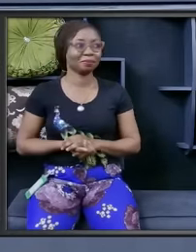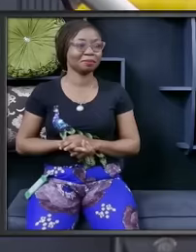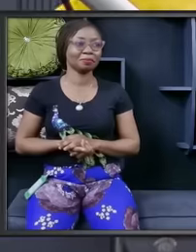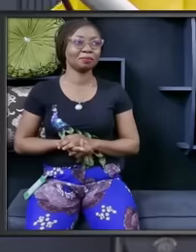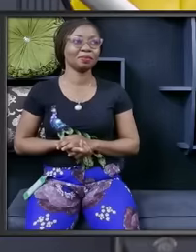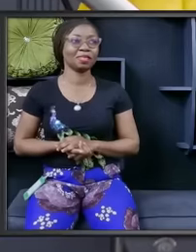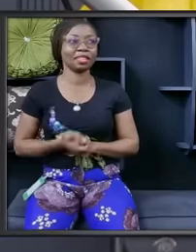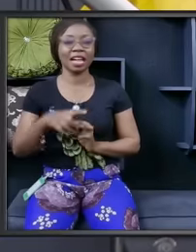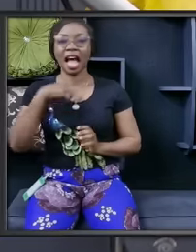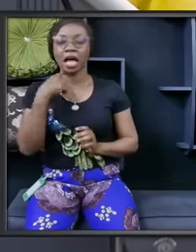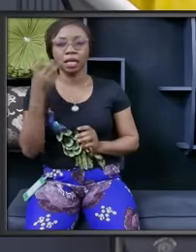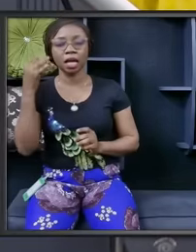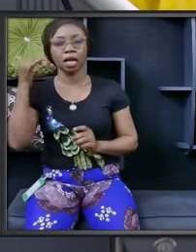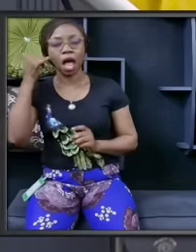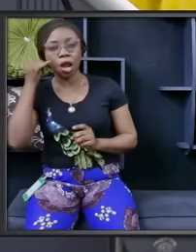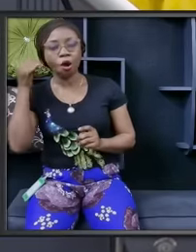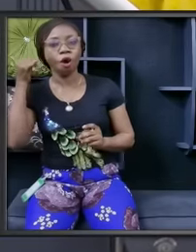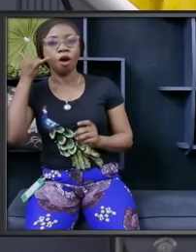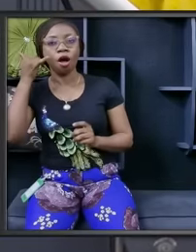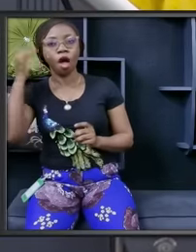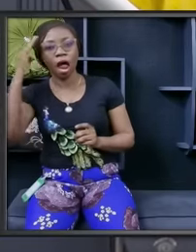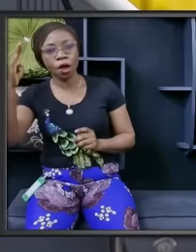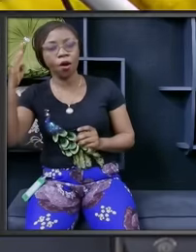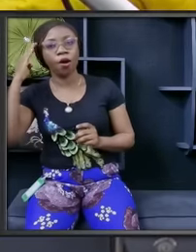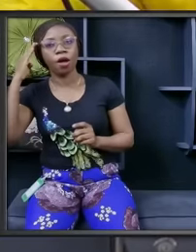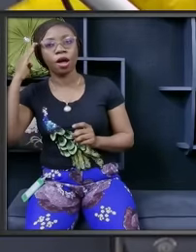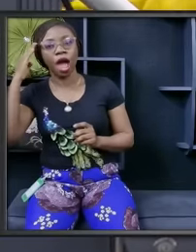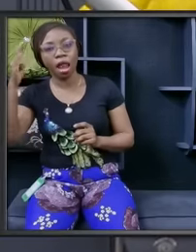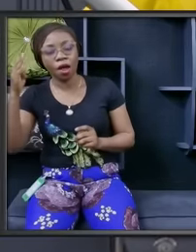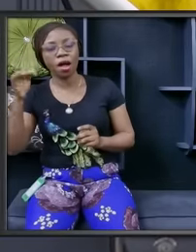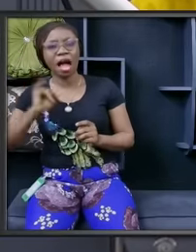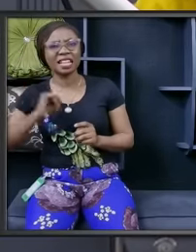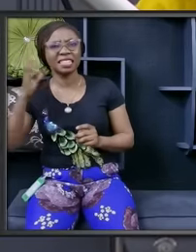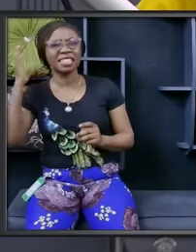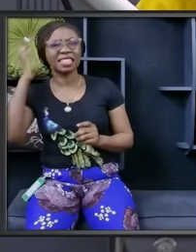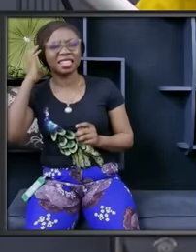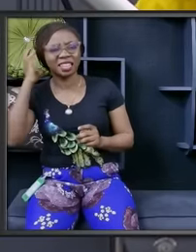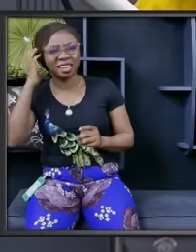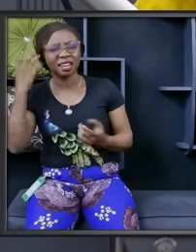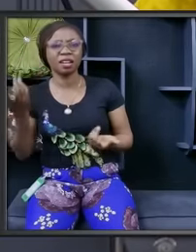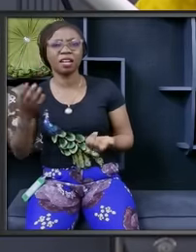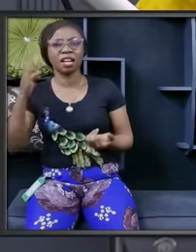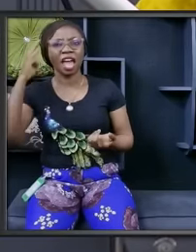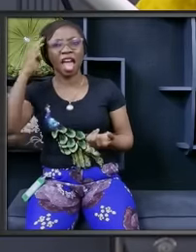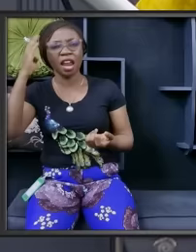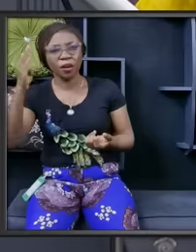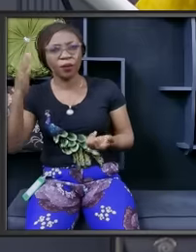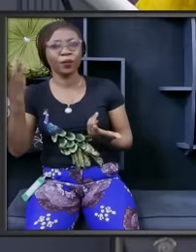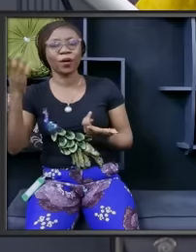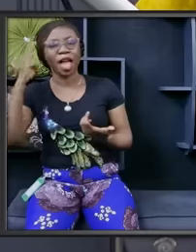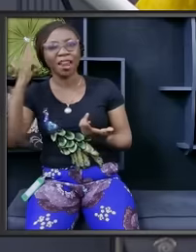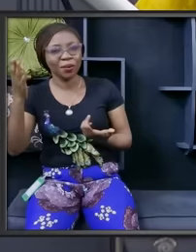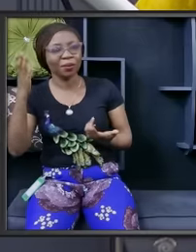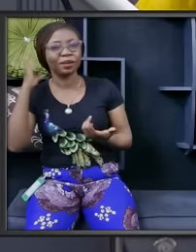I say hello, darling. Hello, darling. And you dey hear that thing? I dey hear Adam. I say